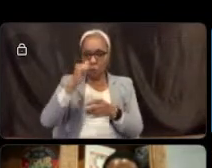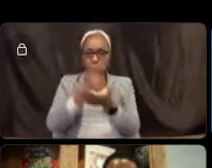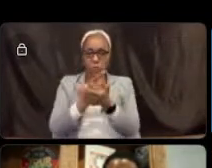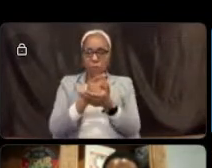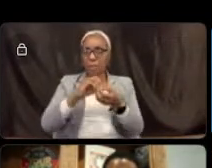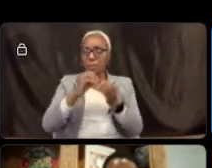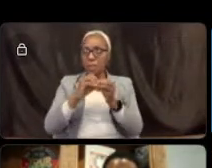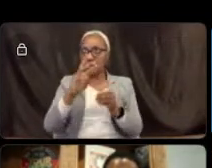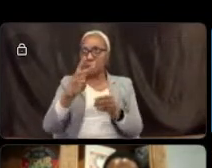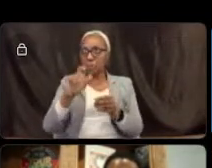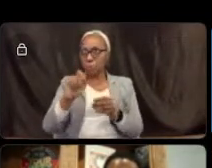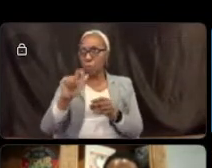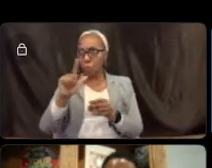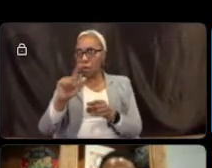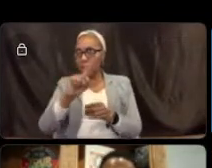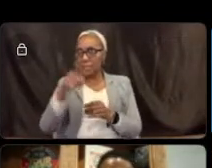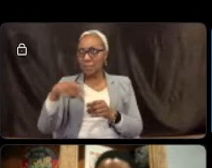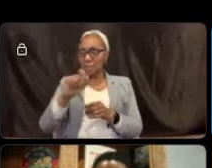number 6.1,